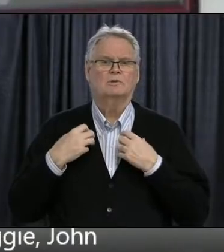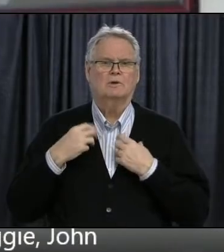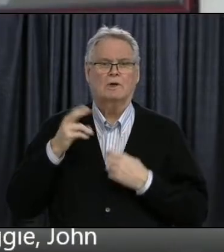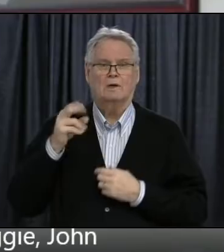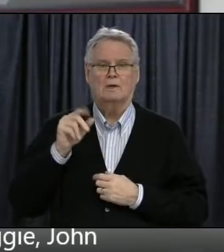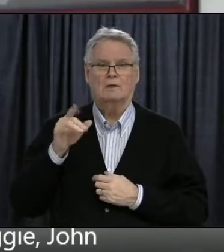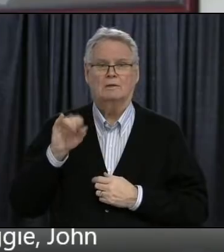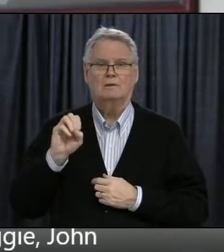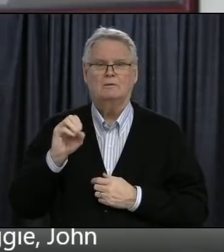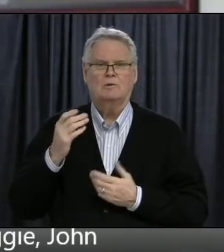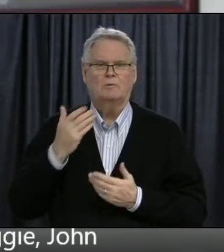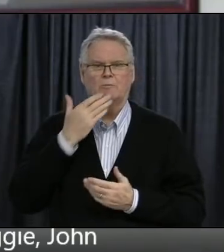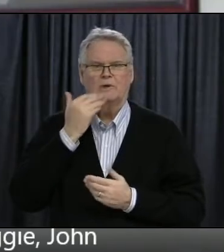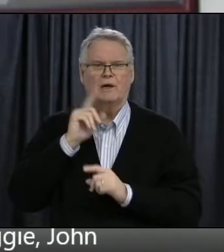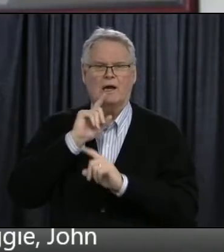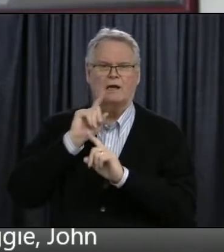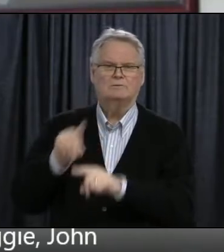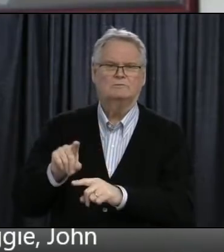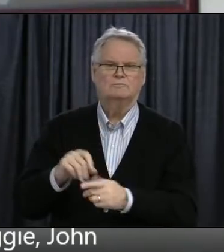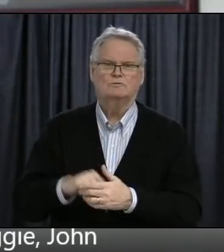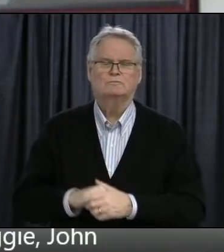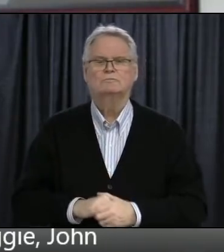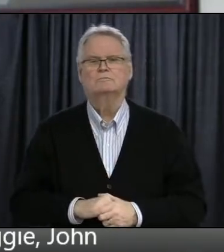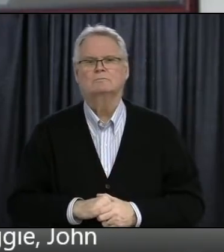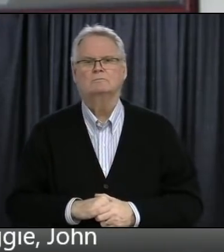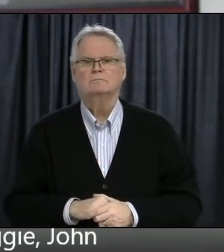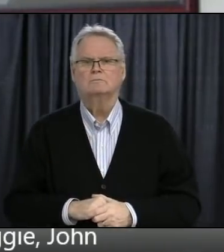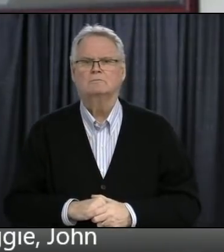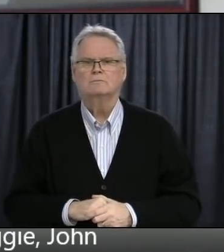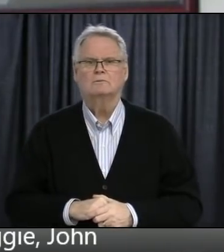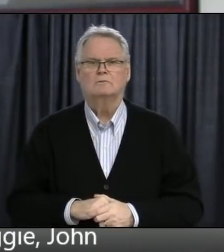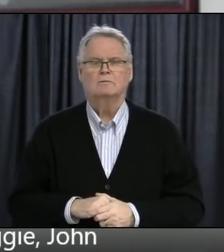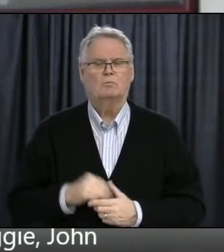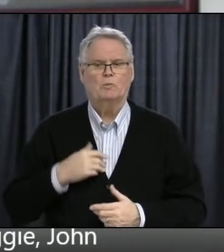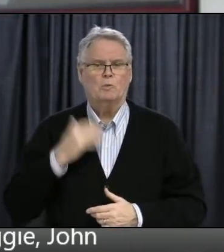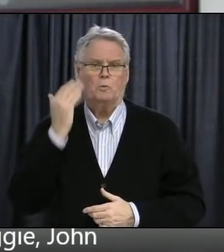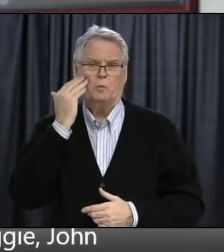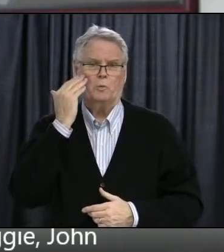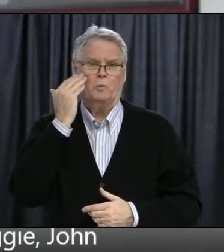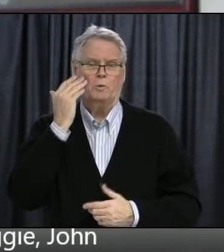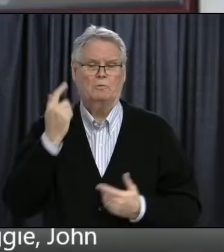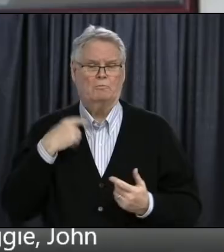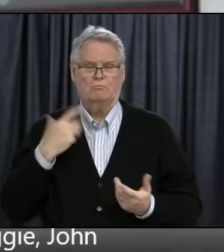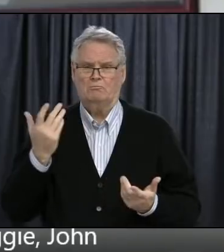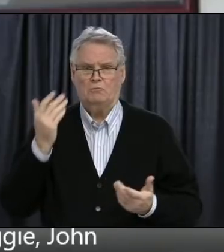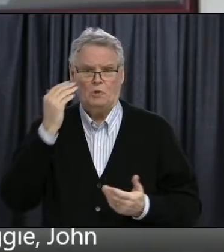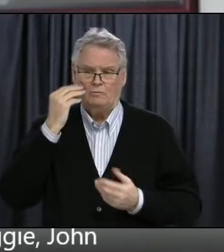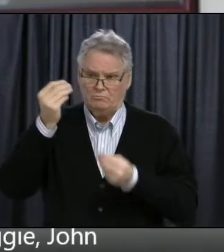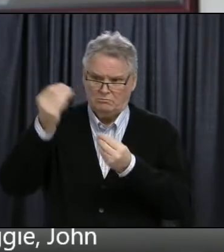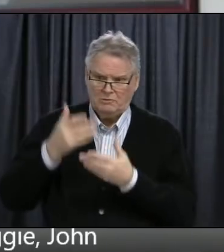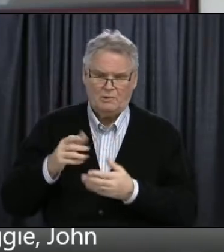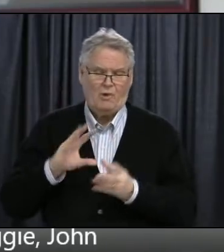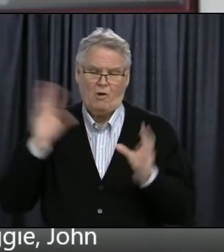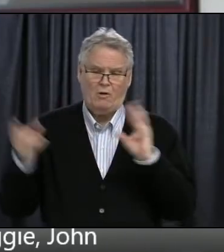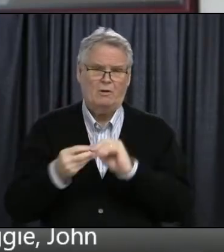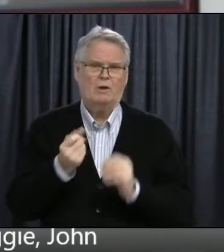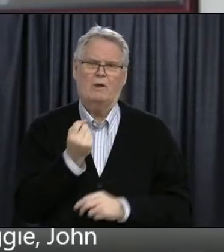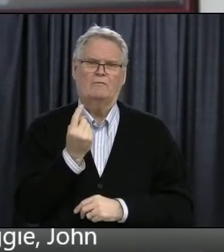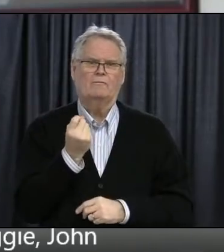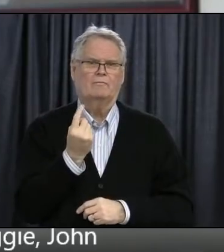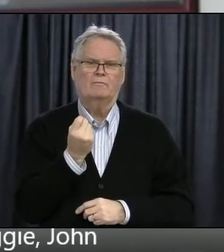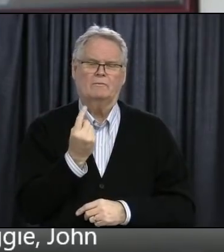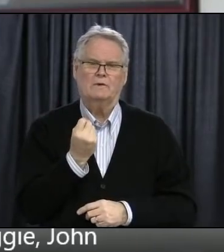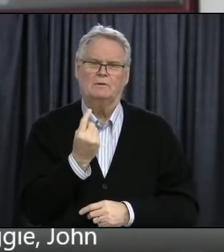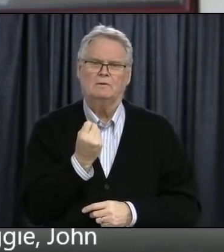My understanding is that there are 11 people hospitalized due to severity of COVID, and 5 of those